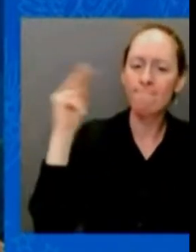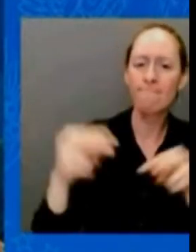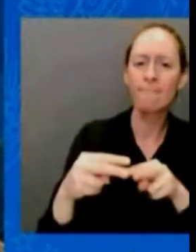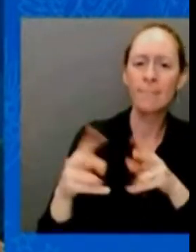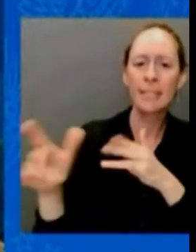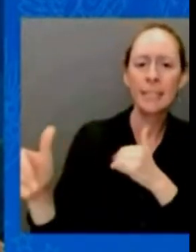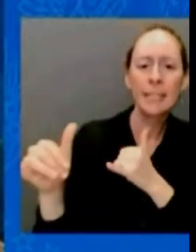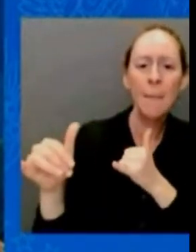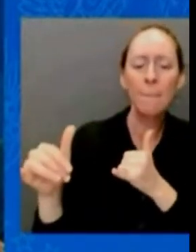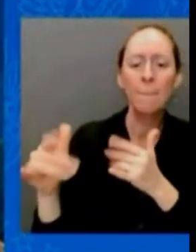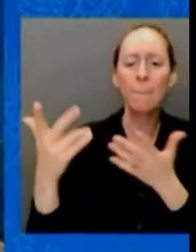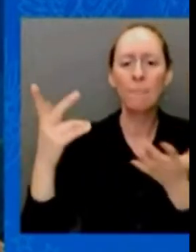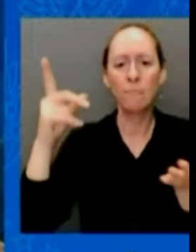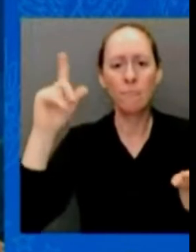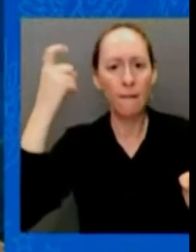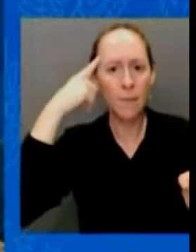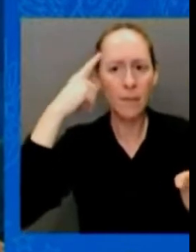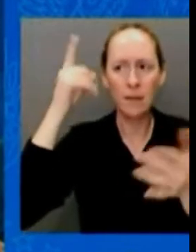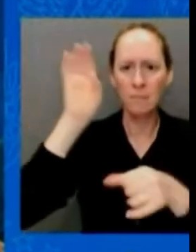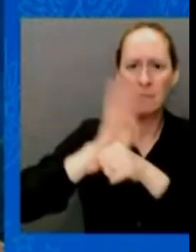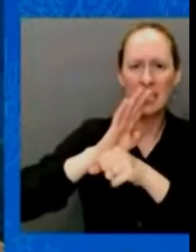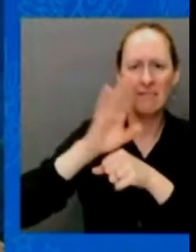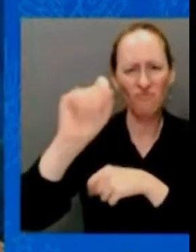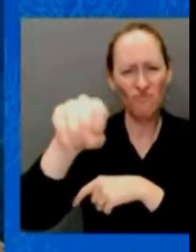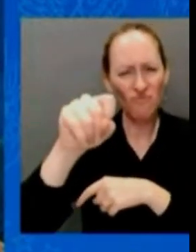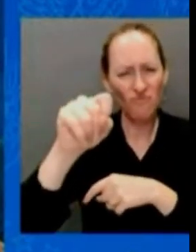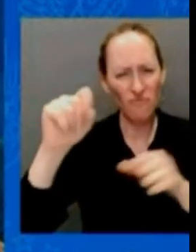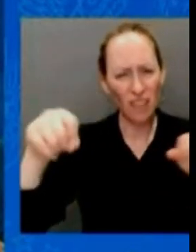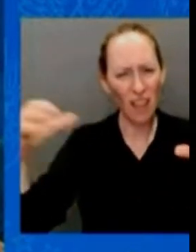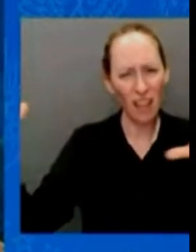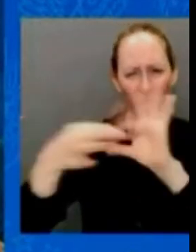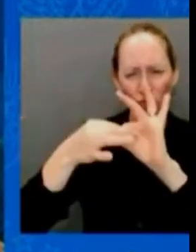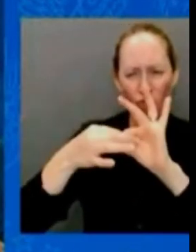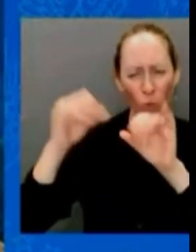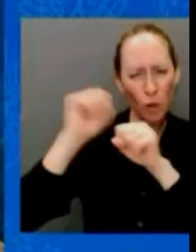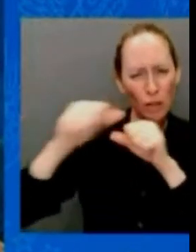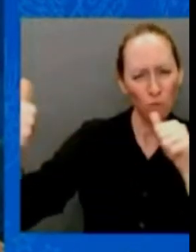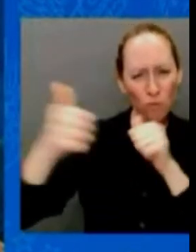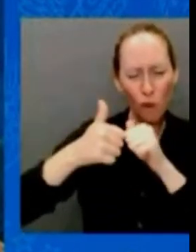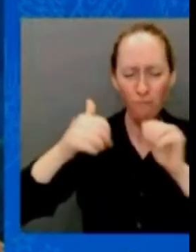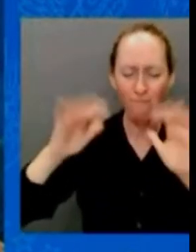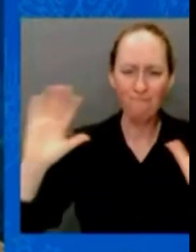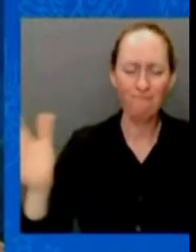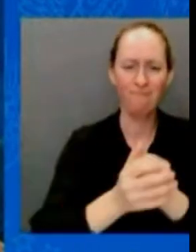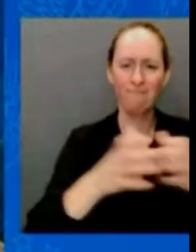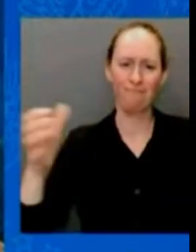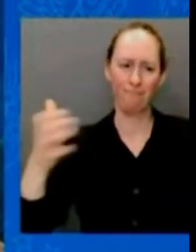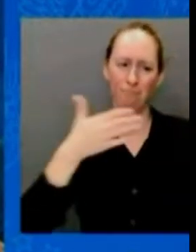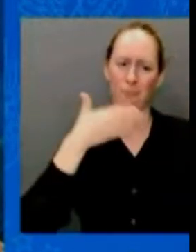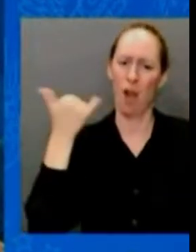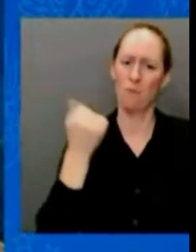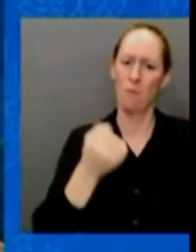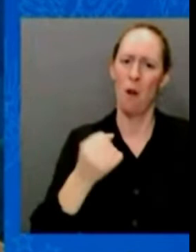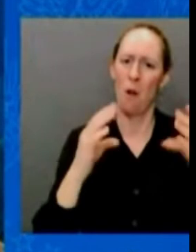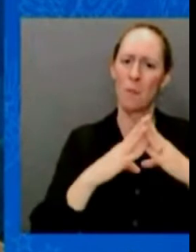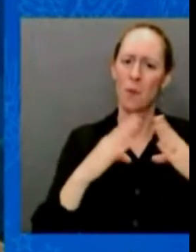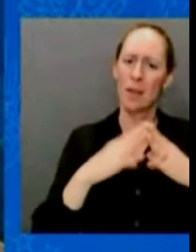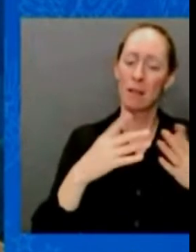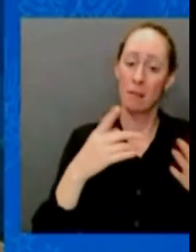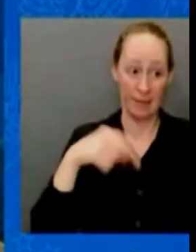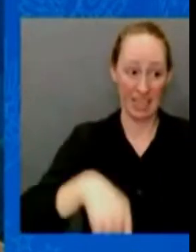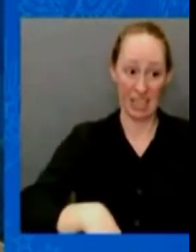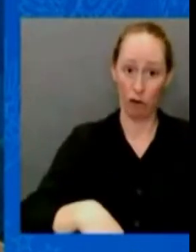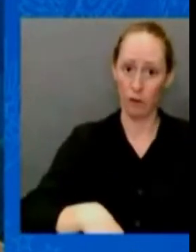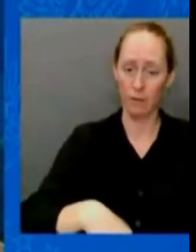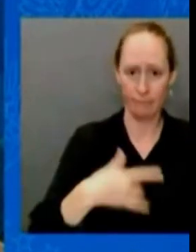build and energize a community that had been forgotten for so long. I know you're doing this because you want to continue to be the world's greatest